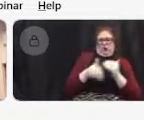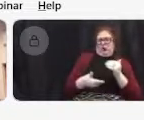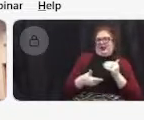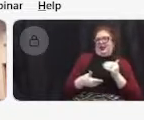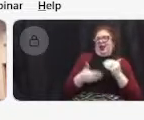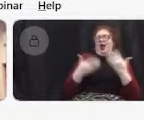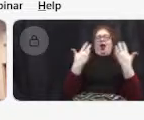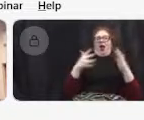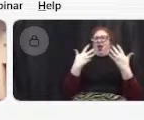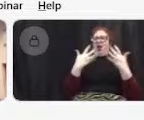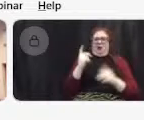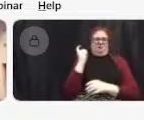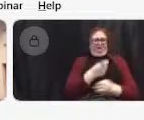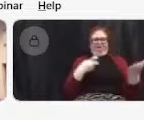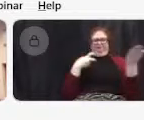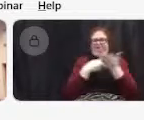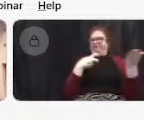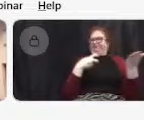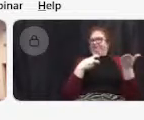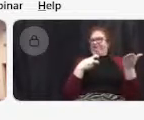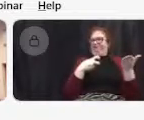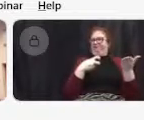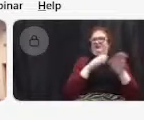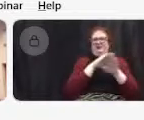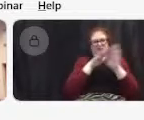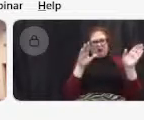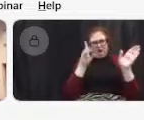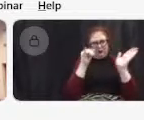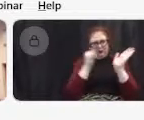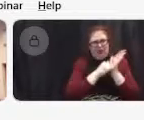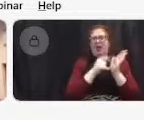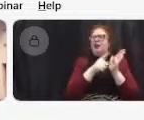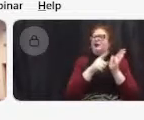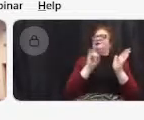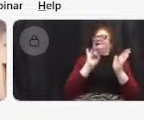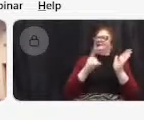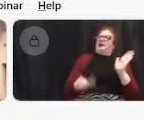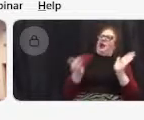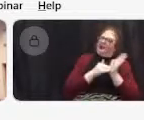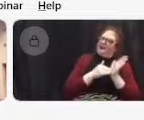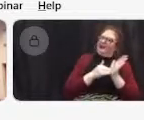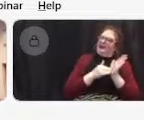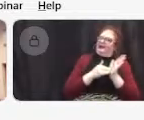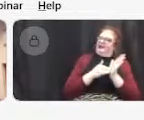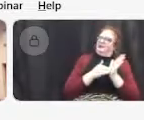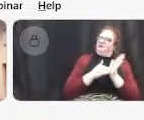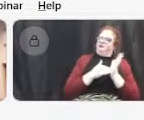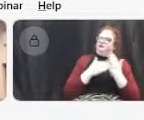cited for doing this. He's done it again. I appreciate this. Thank you. All